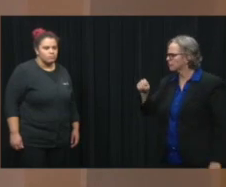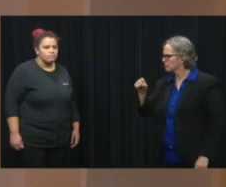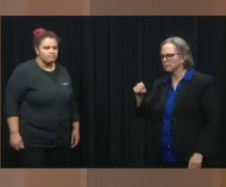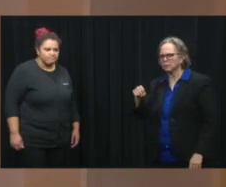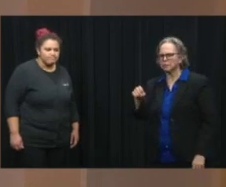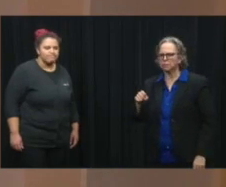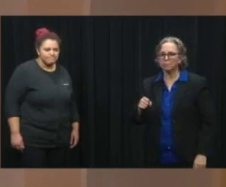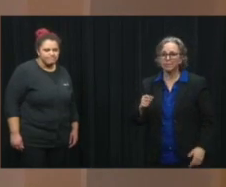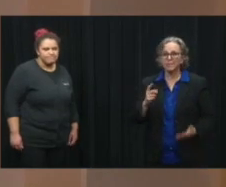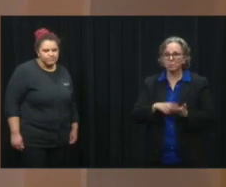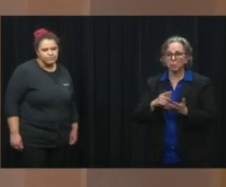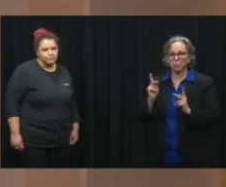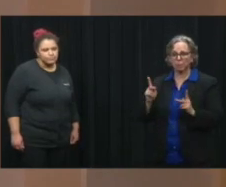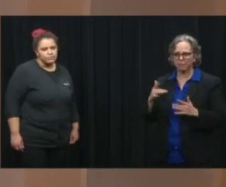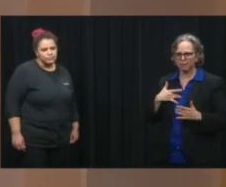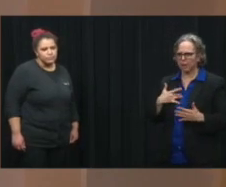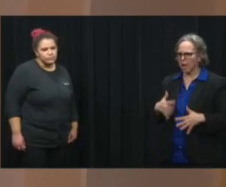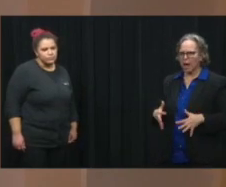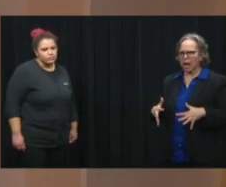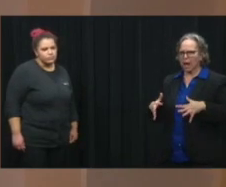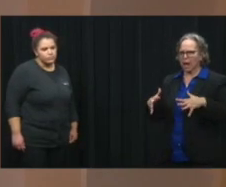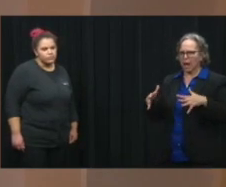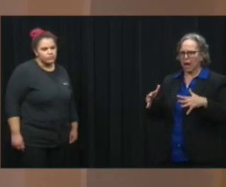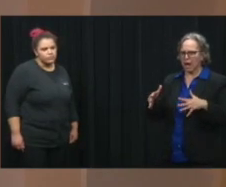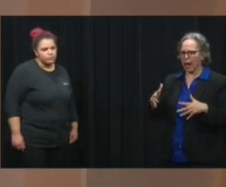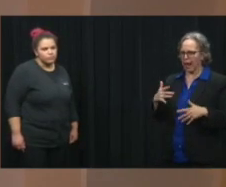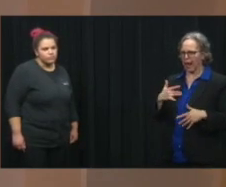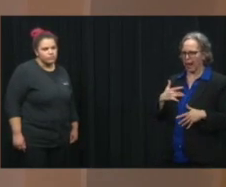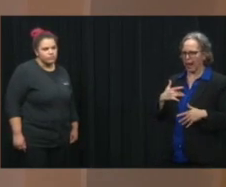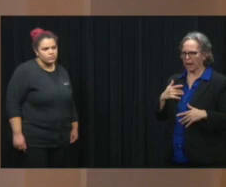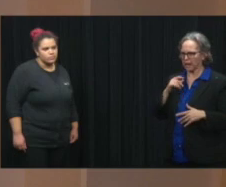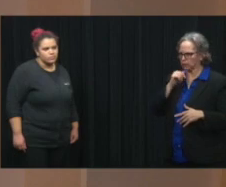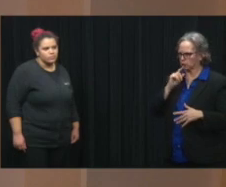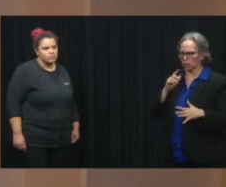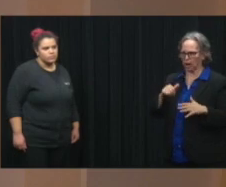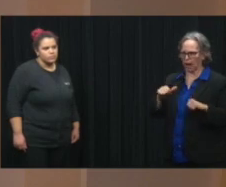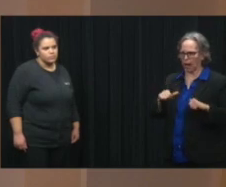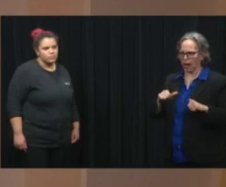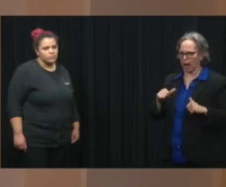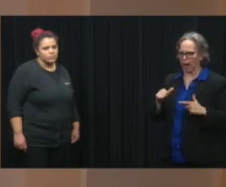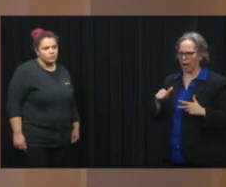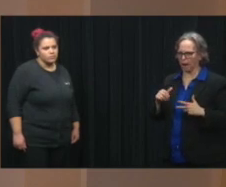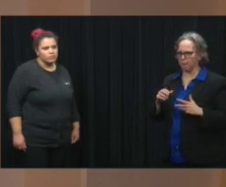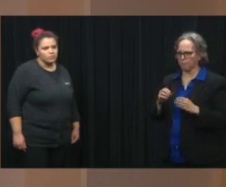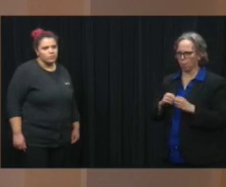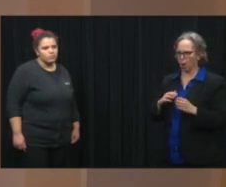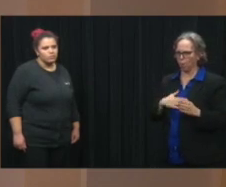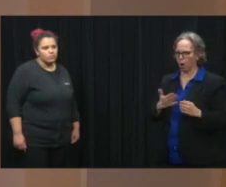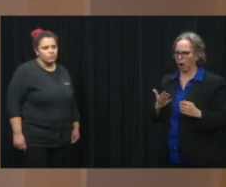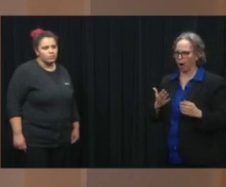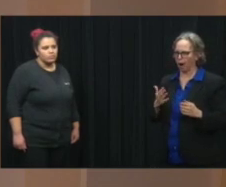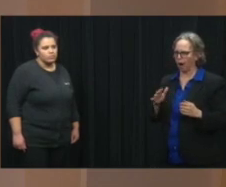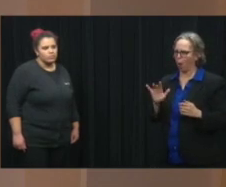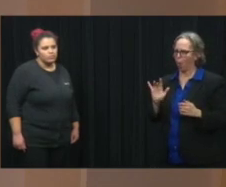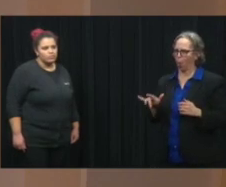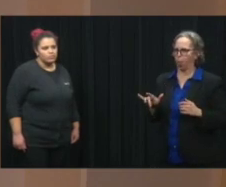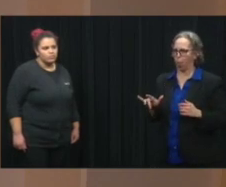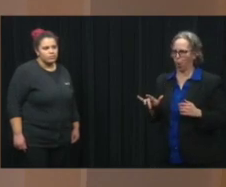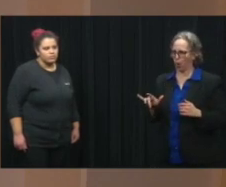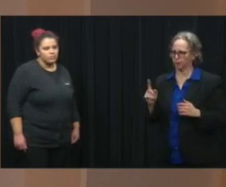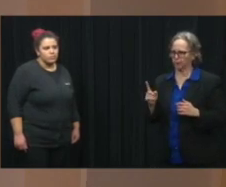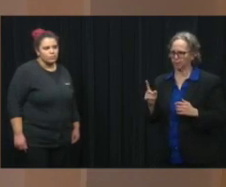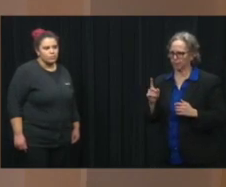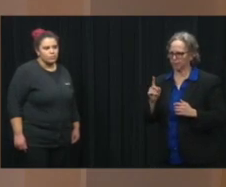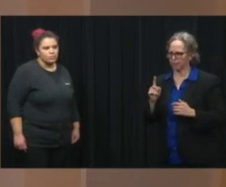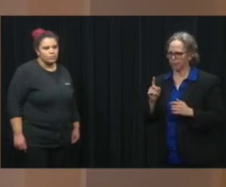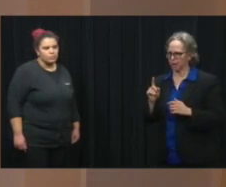little anxious about something may be more susceptible to click on something or respond to something that they otherwise might not. I